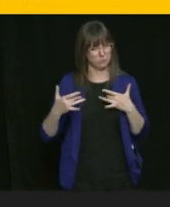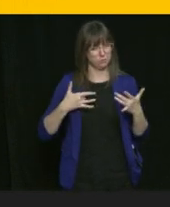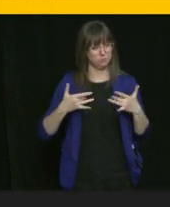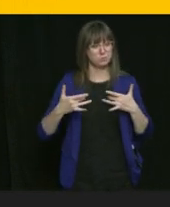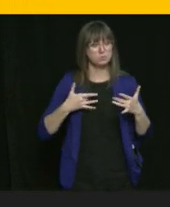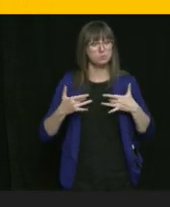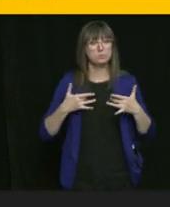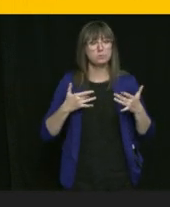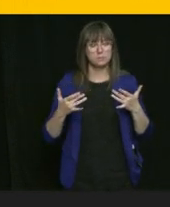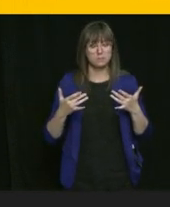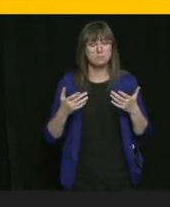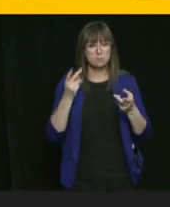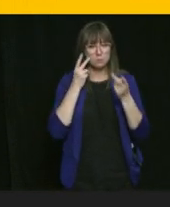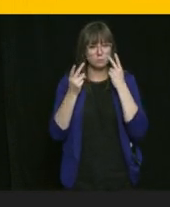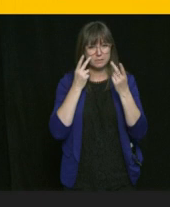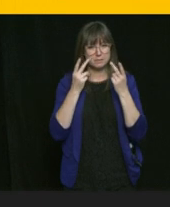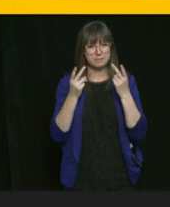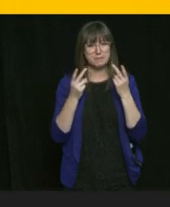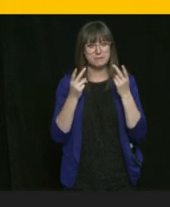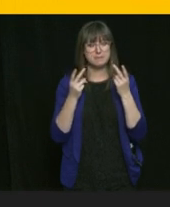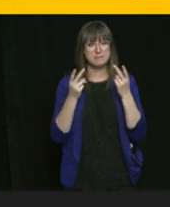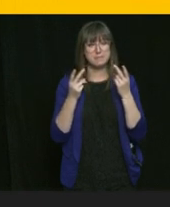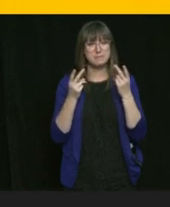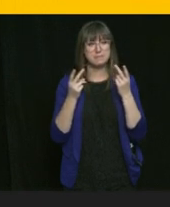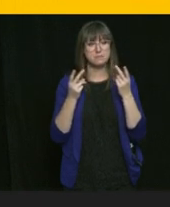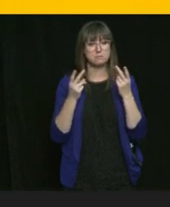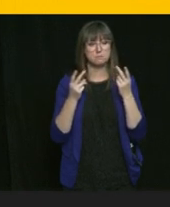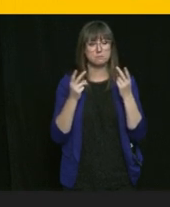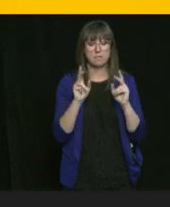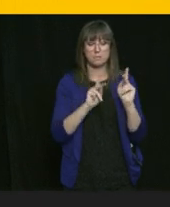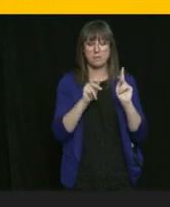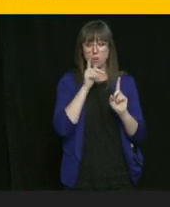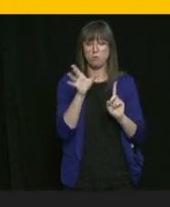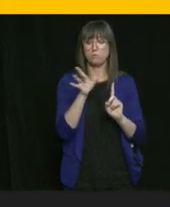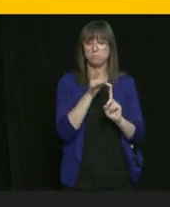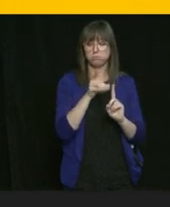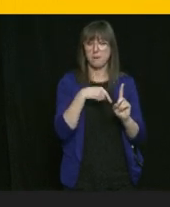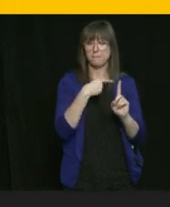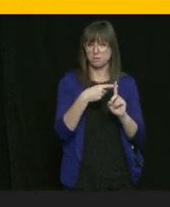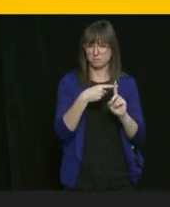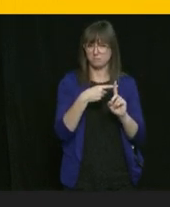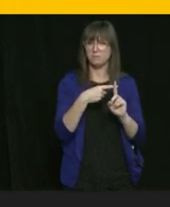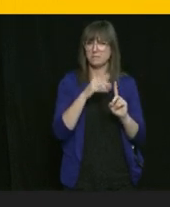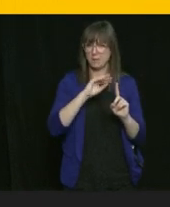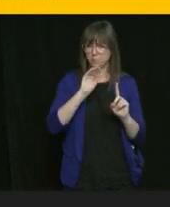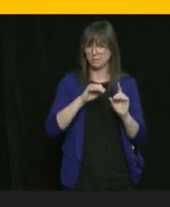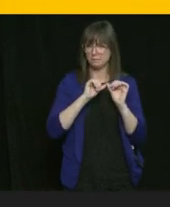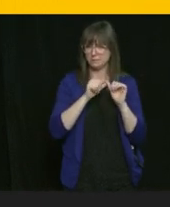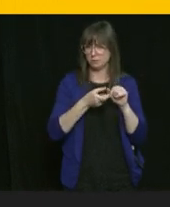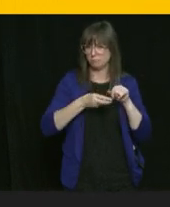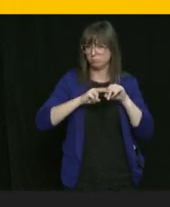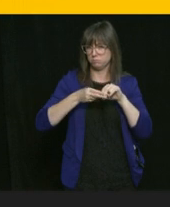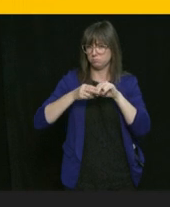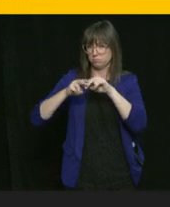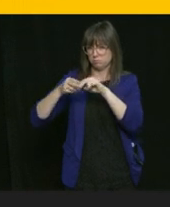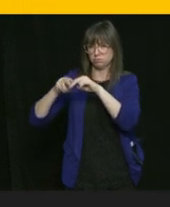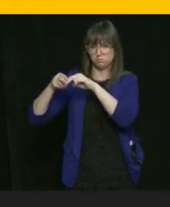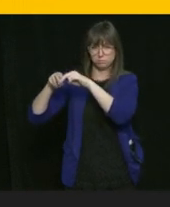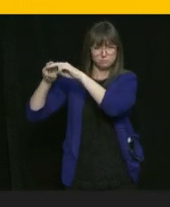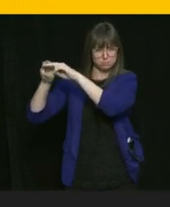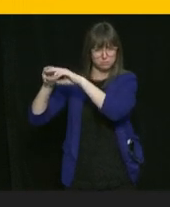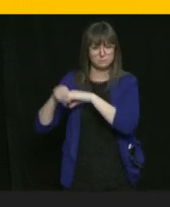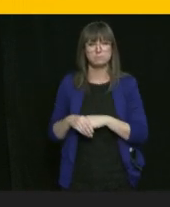positivity, we are seeing that the percentage of people testing positive is continuing to rise across the country. Currently,